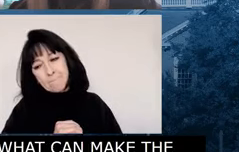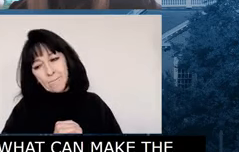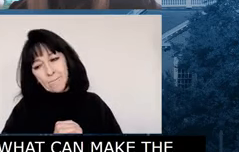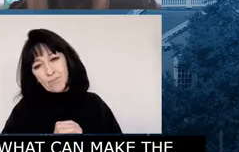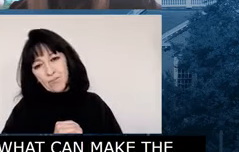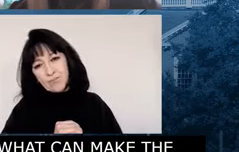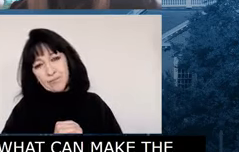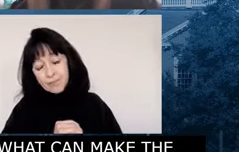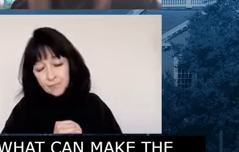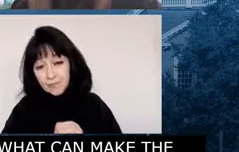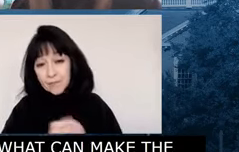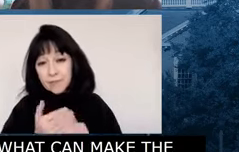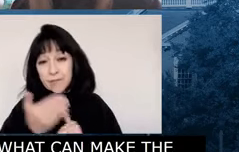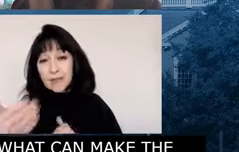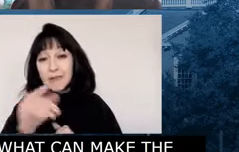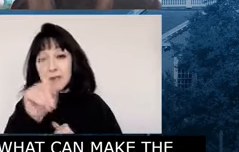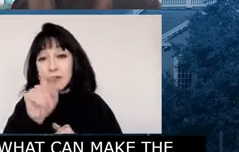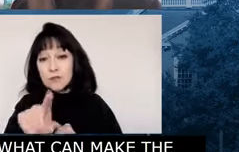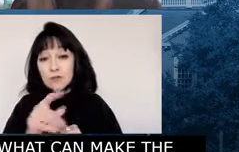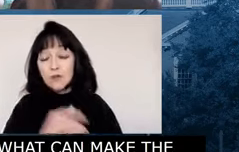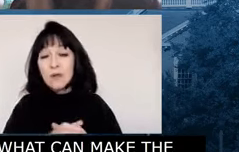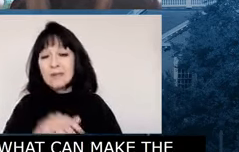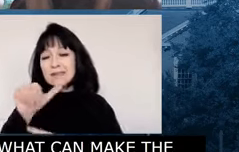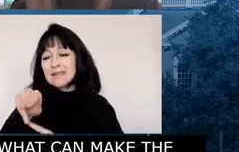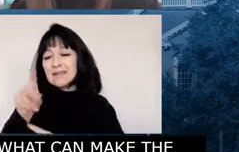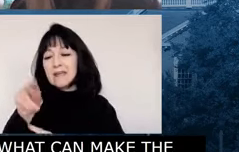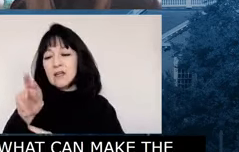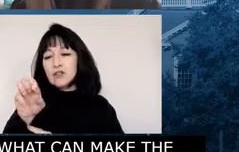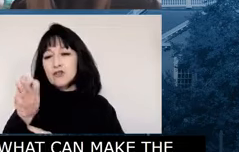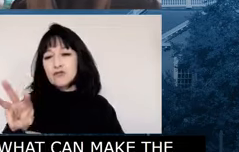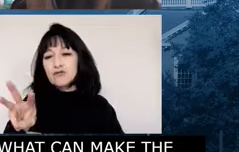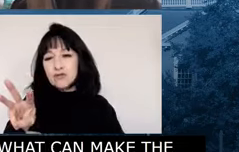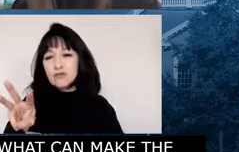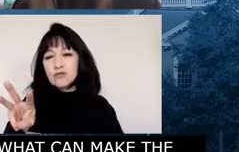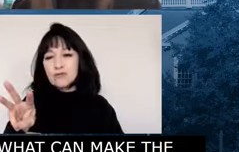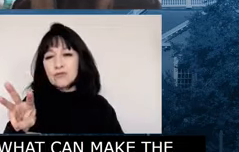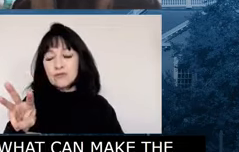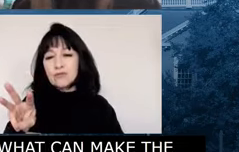Our next question will come from Andrew Sharp of Delaware Independent.